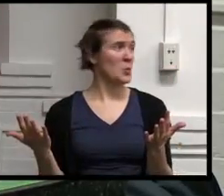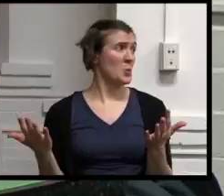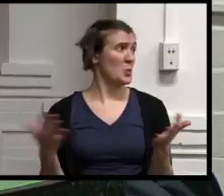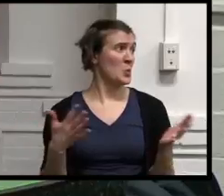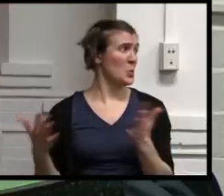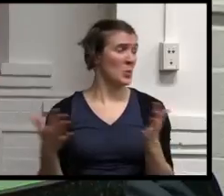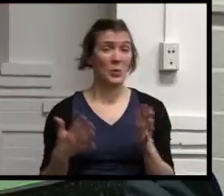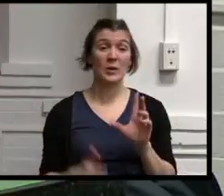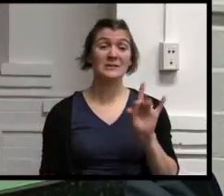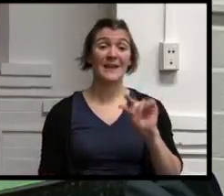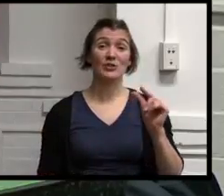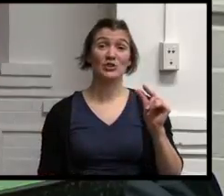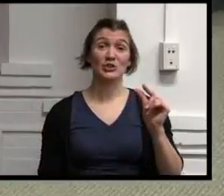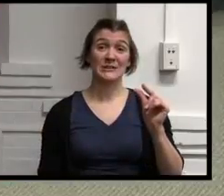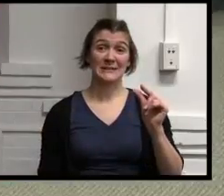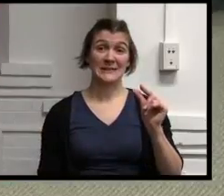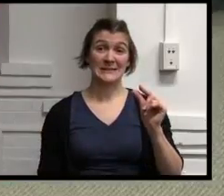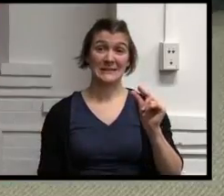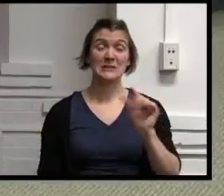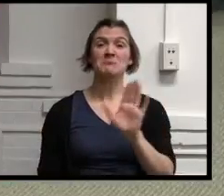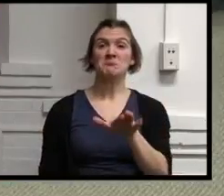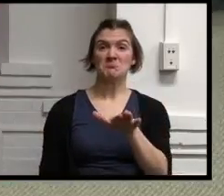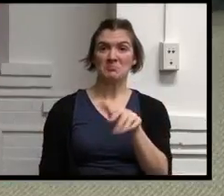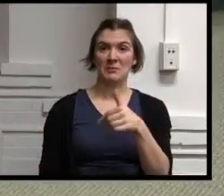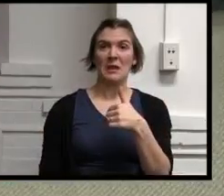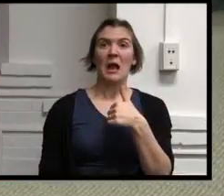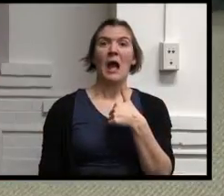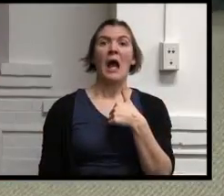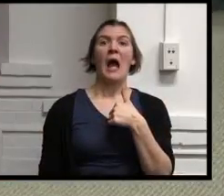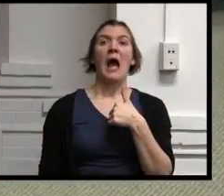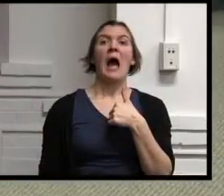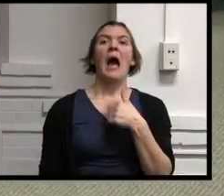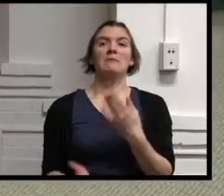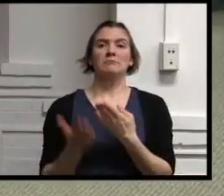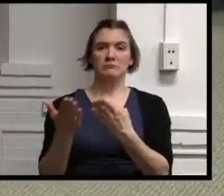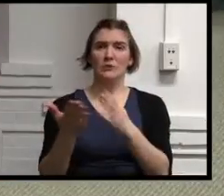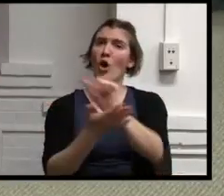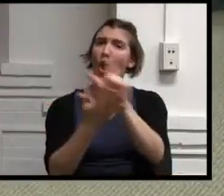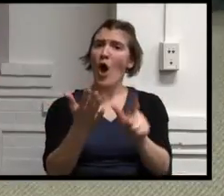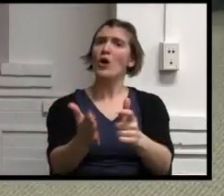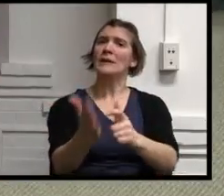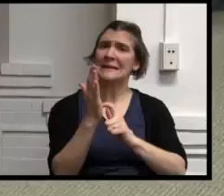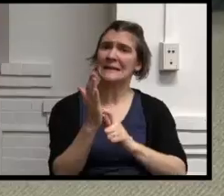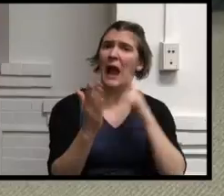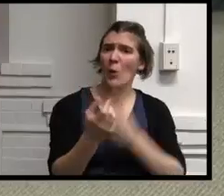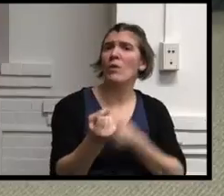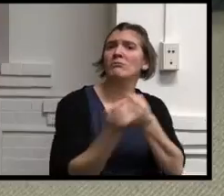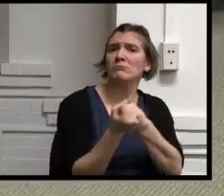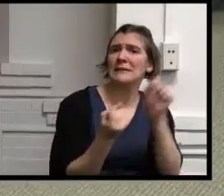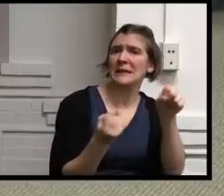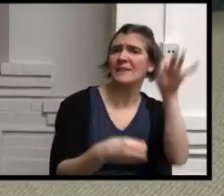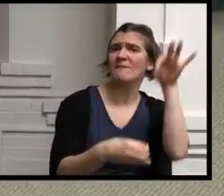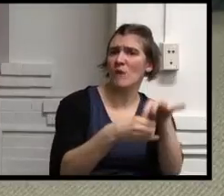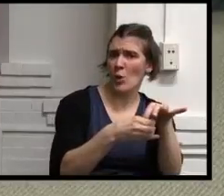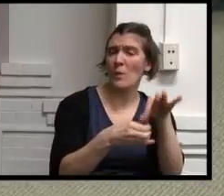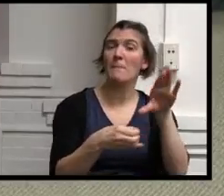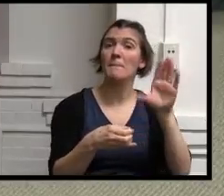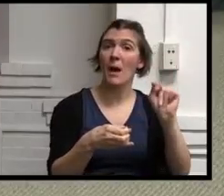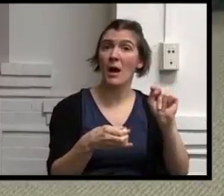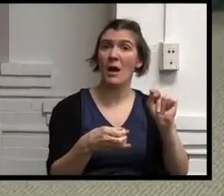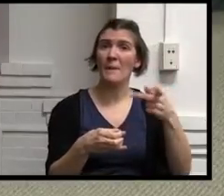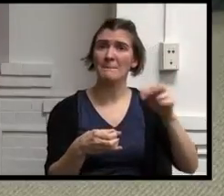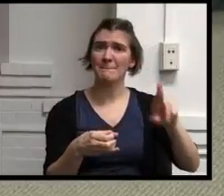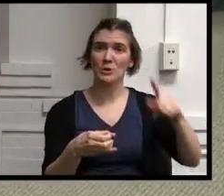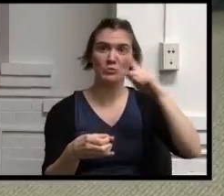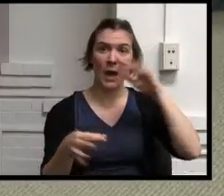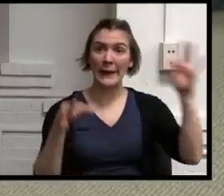what I'm going to do is I'm going to say that these all appear to be necessary items, so I'm going to vote in favor. But Peter, if you could speak, and if